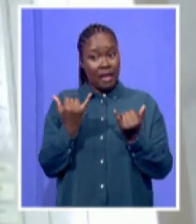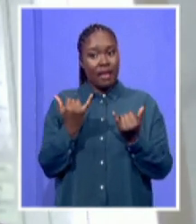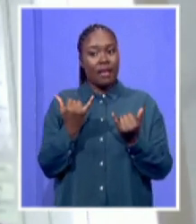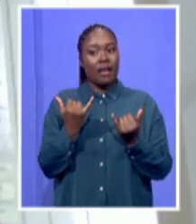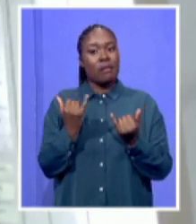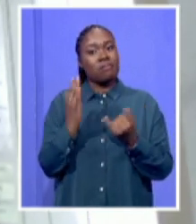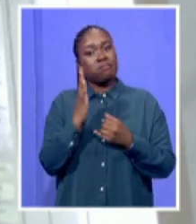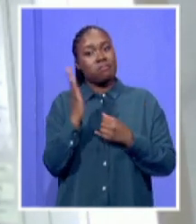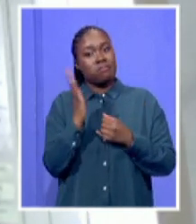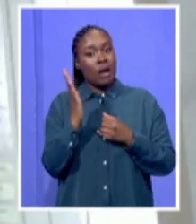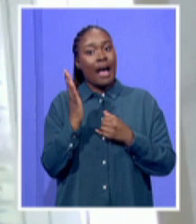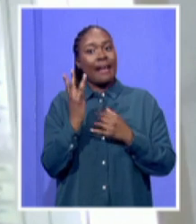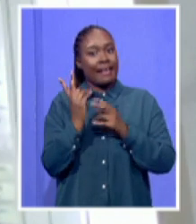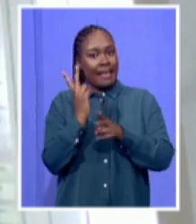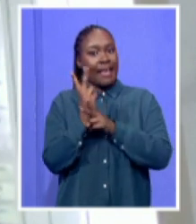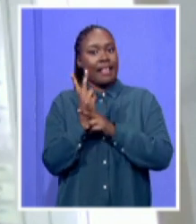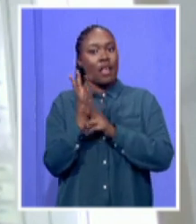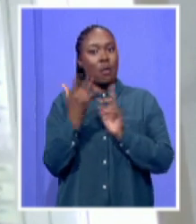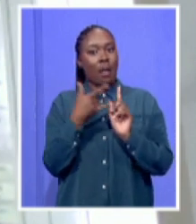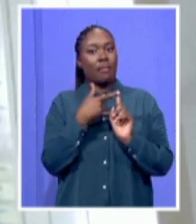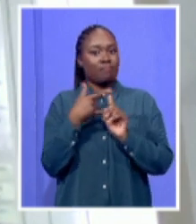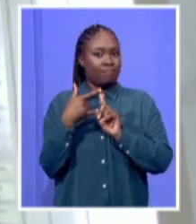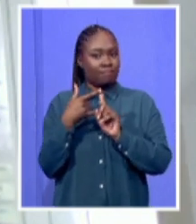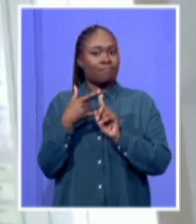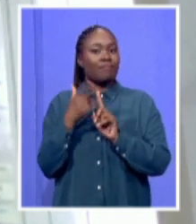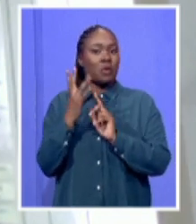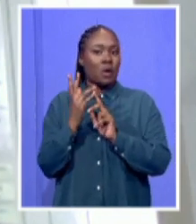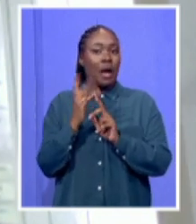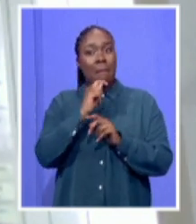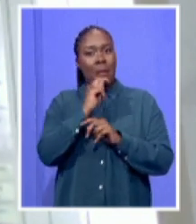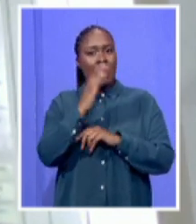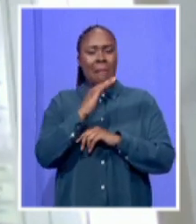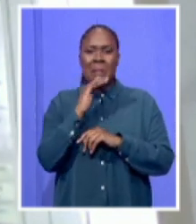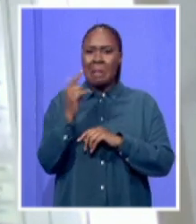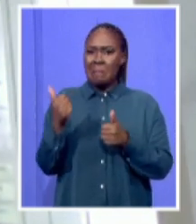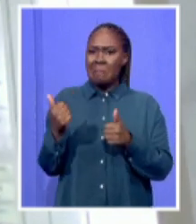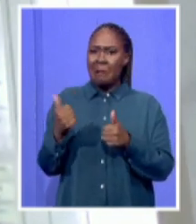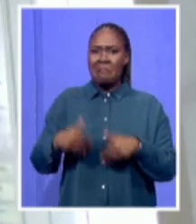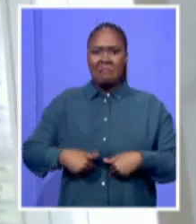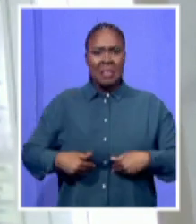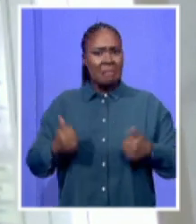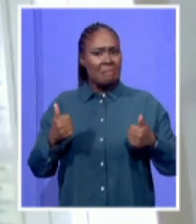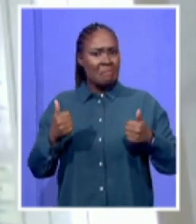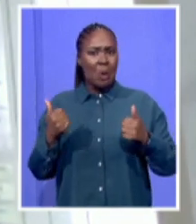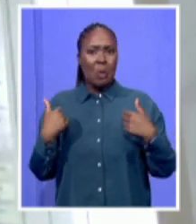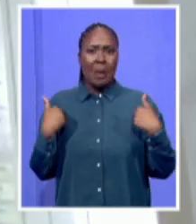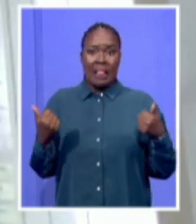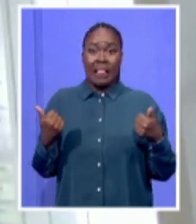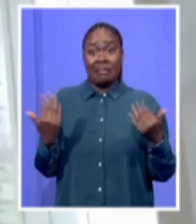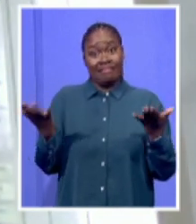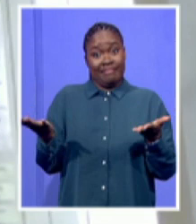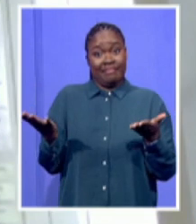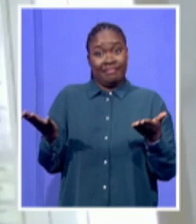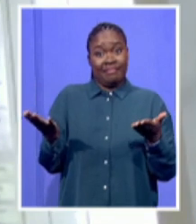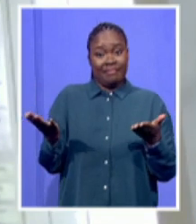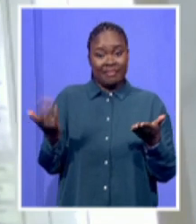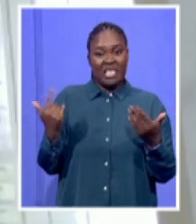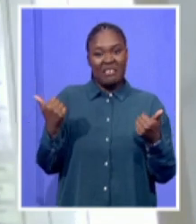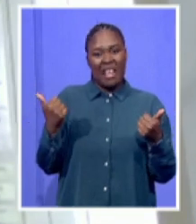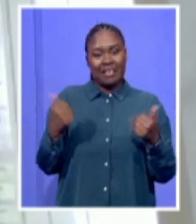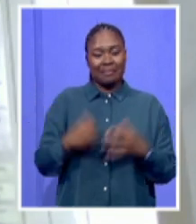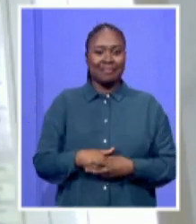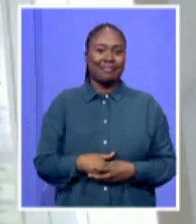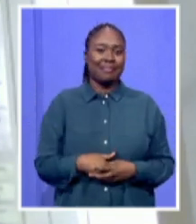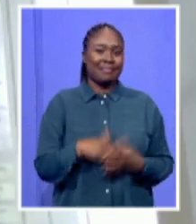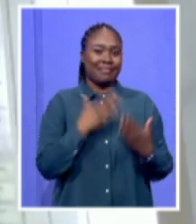a meeting that we are all invited to attend this morning, and he sounded fine and fit and well. So, yeah, he's fine. Thank